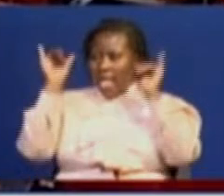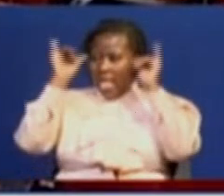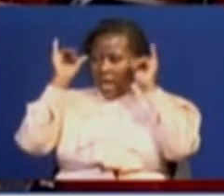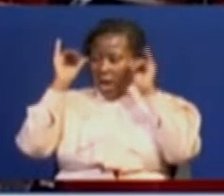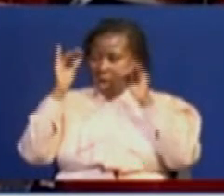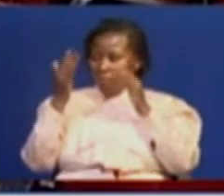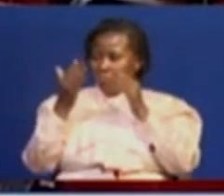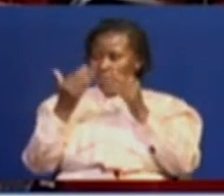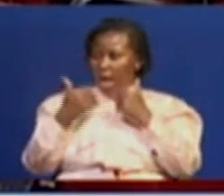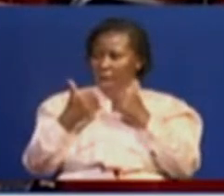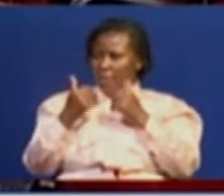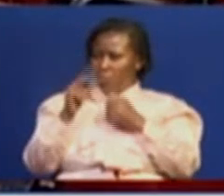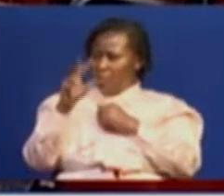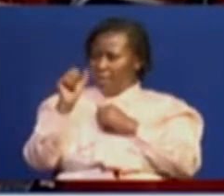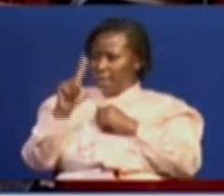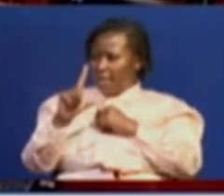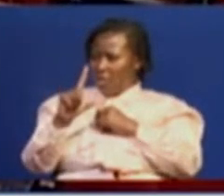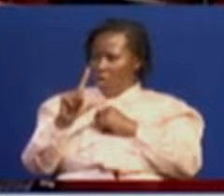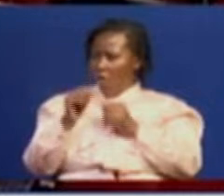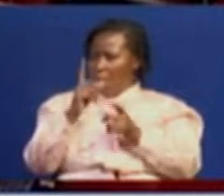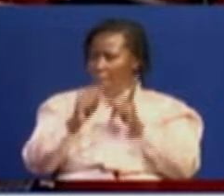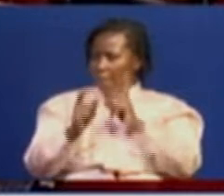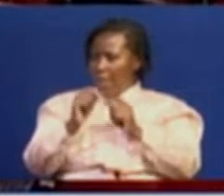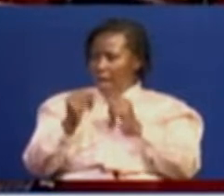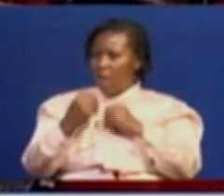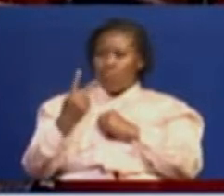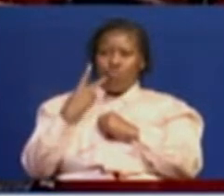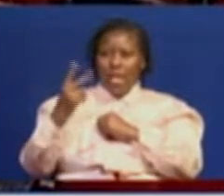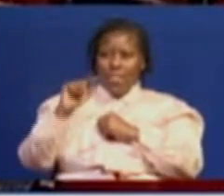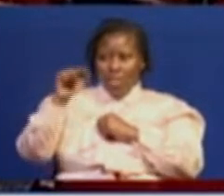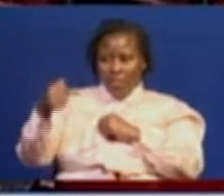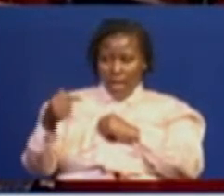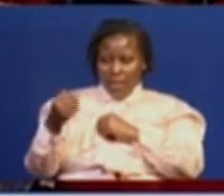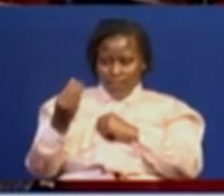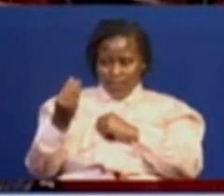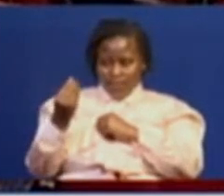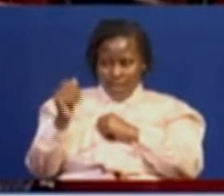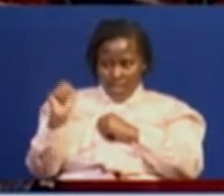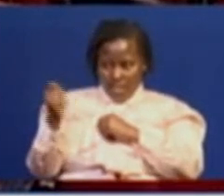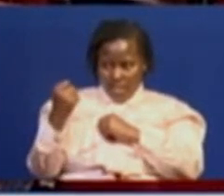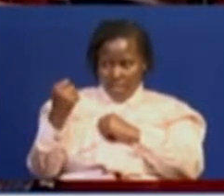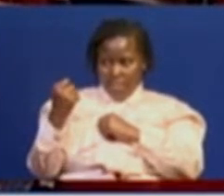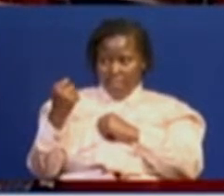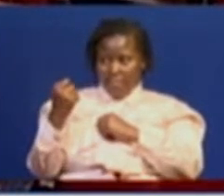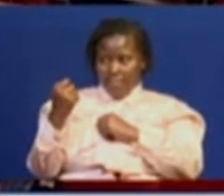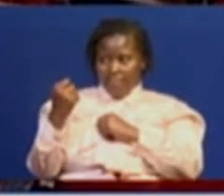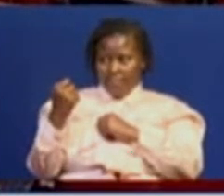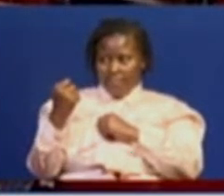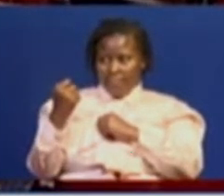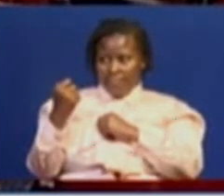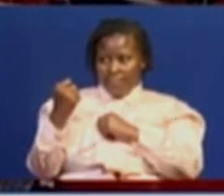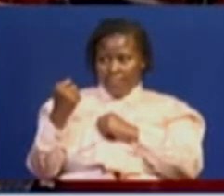a cow producing 20 liters of milk costs 200,000 Kenya shillings.